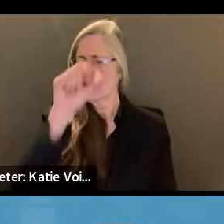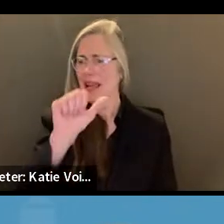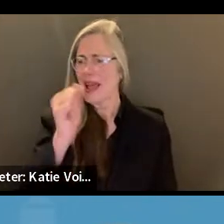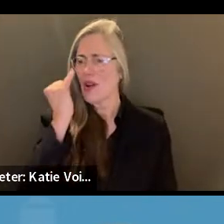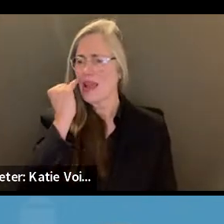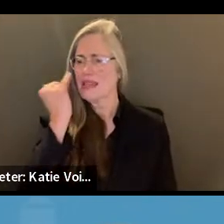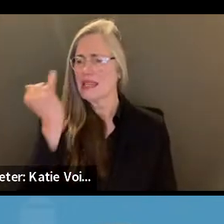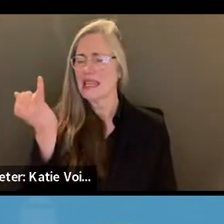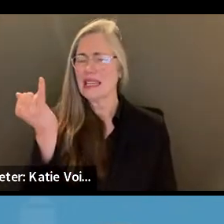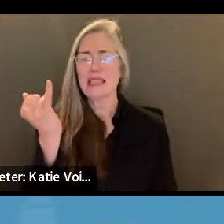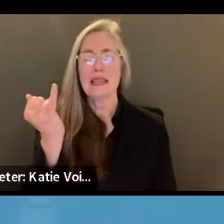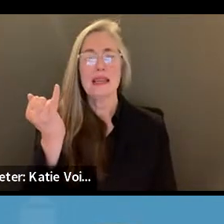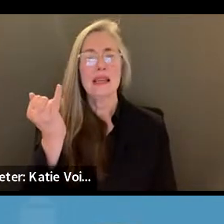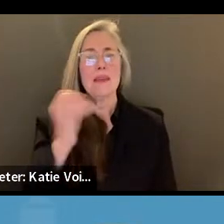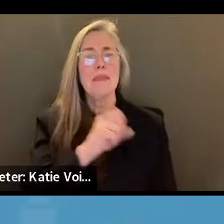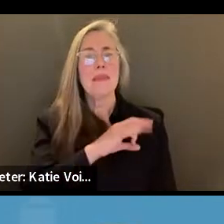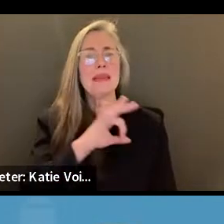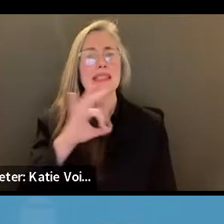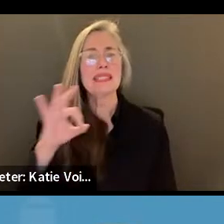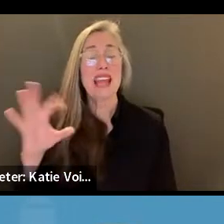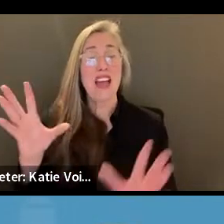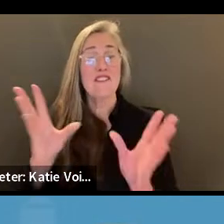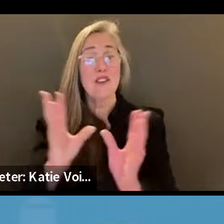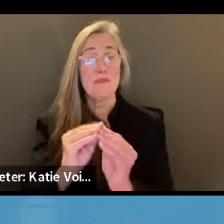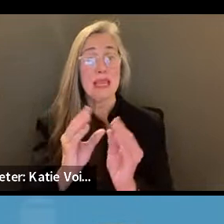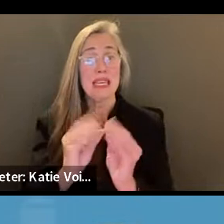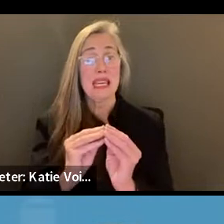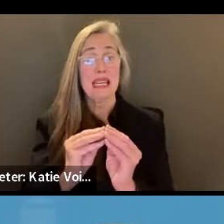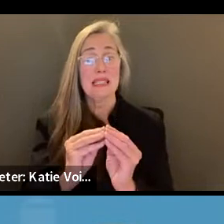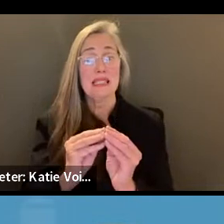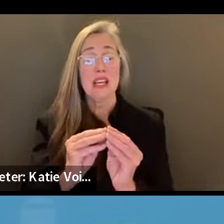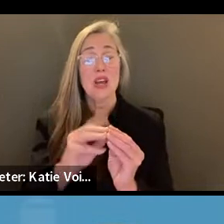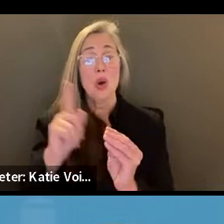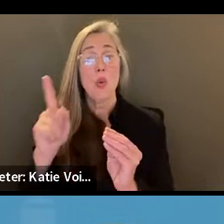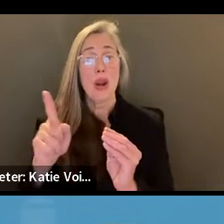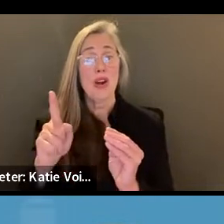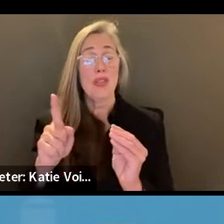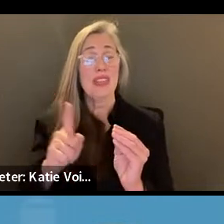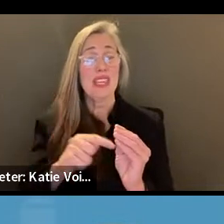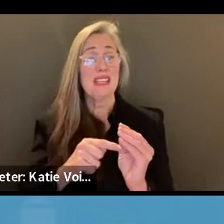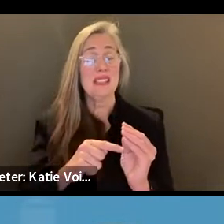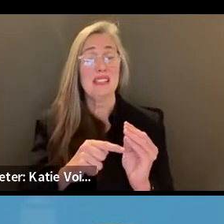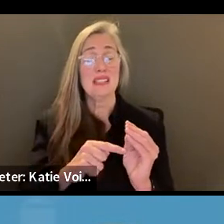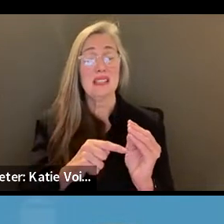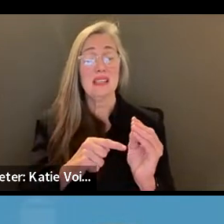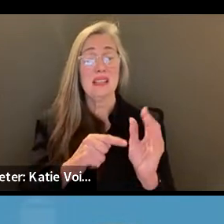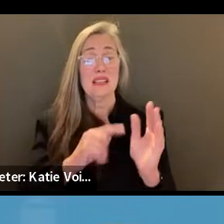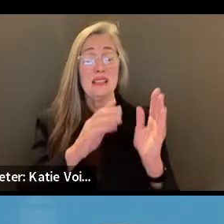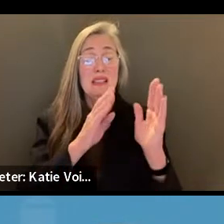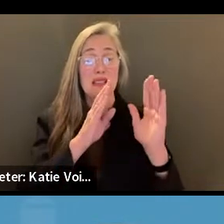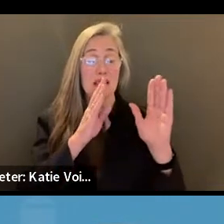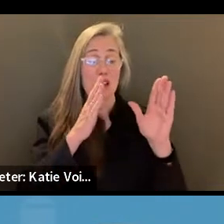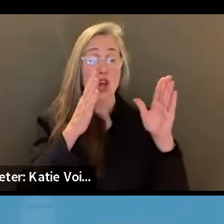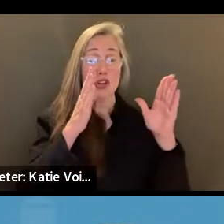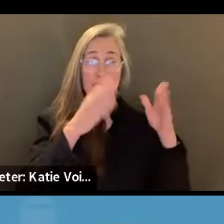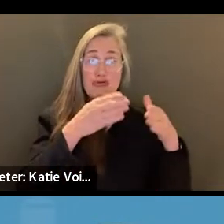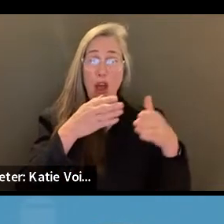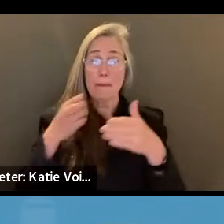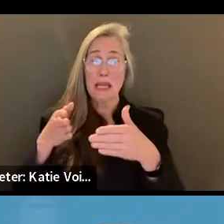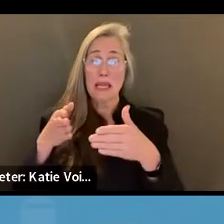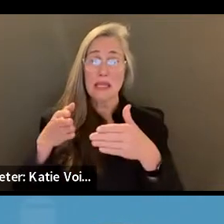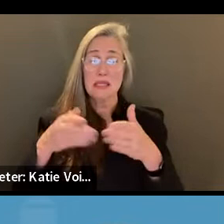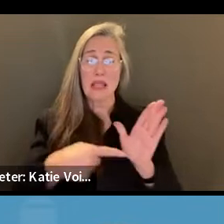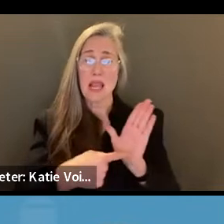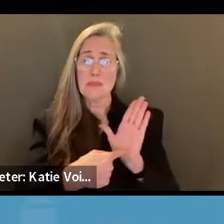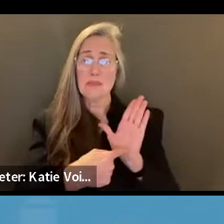meetings where that dialogue, where these topics can be brought up on a regular basis, just as we have,